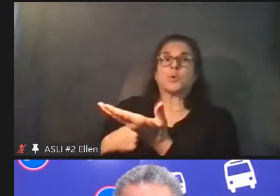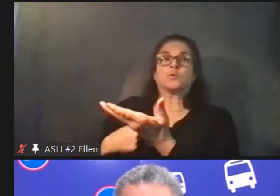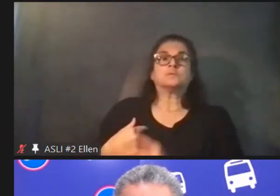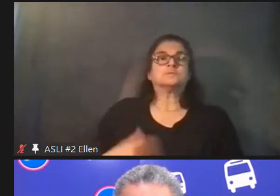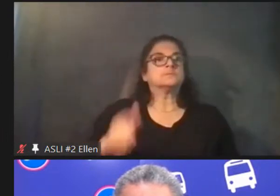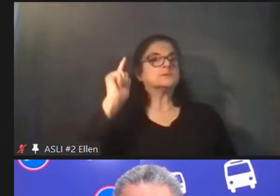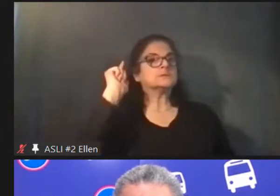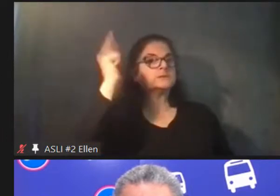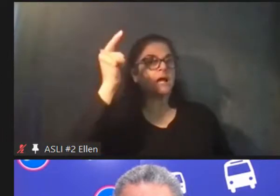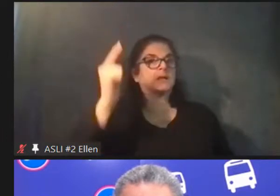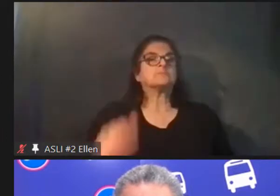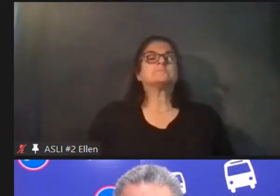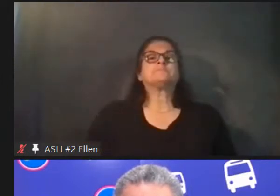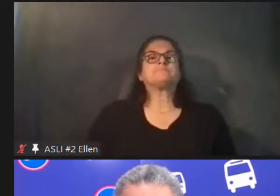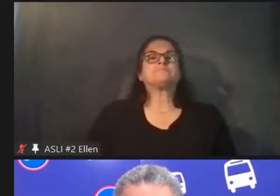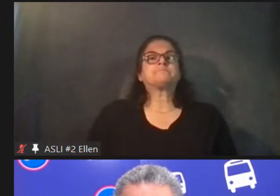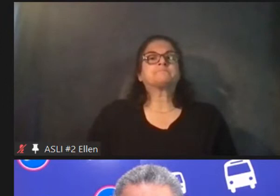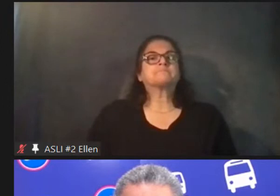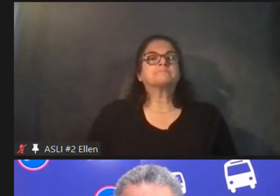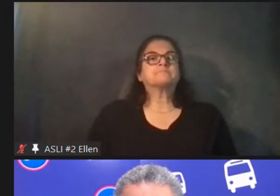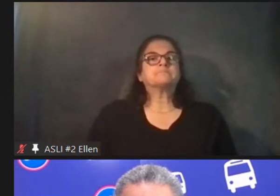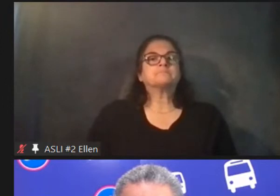Second.